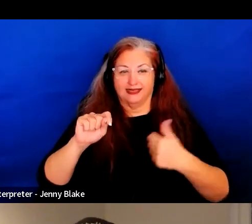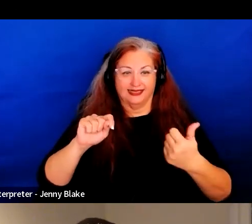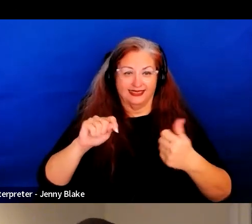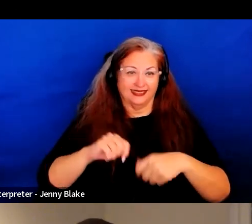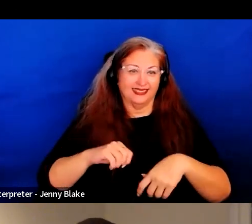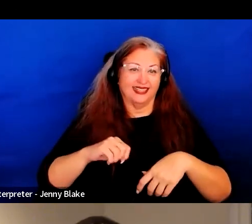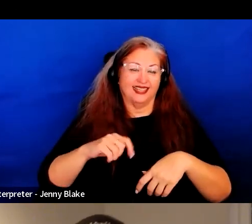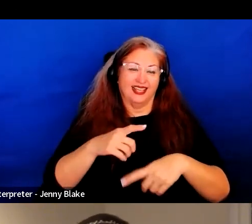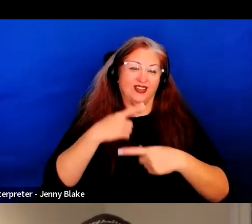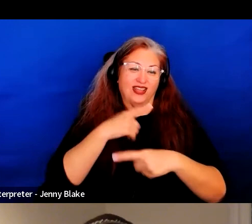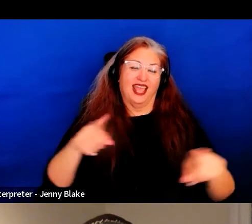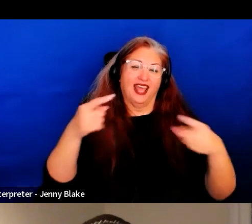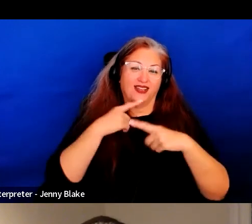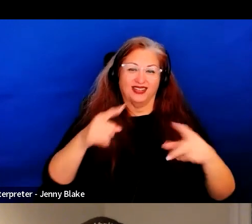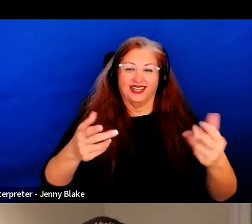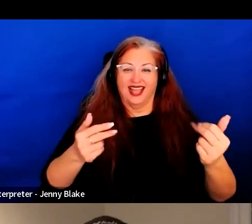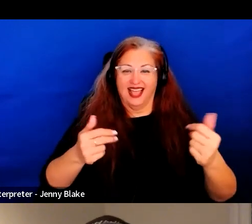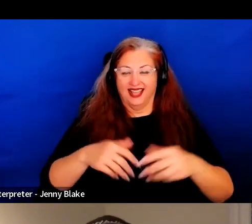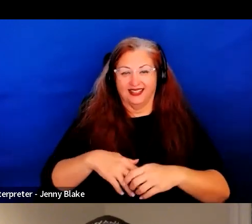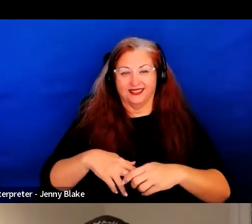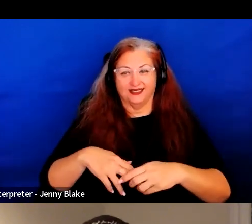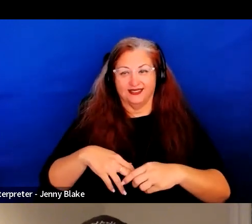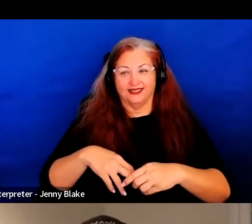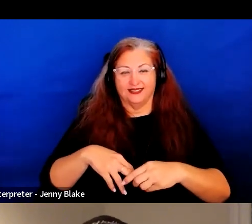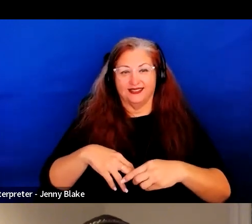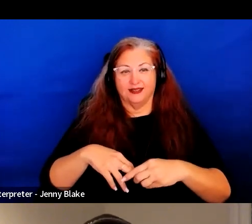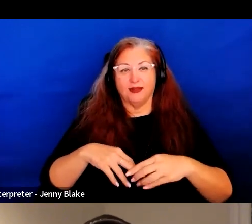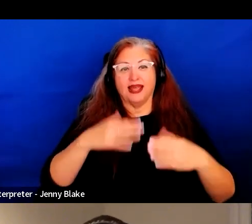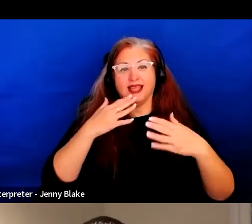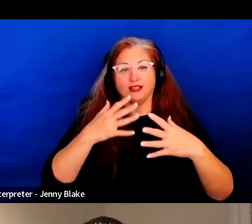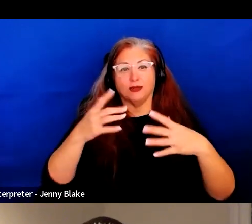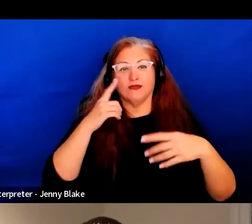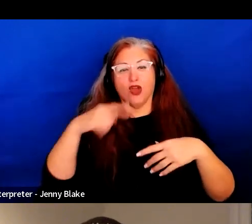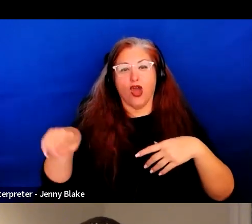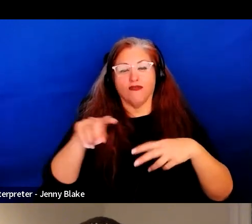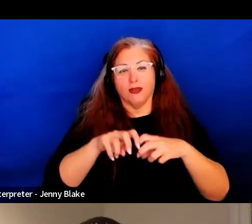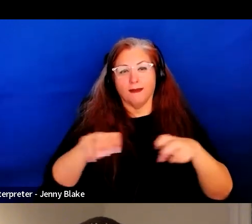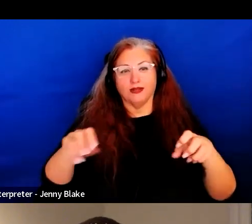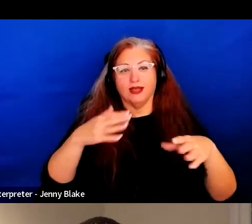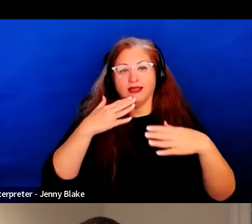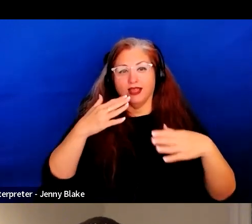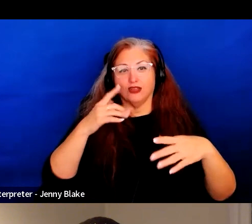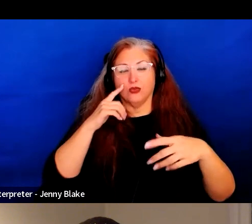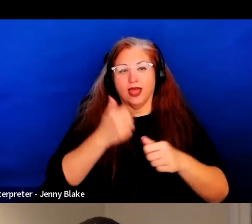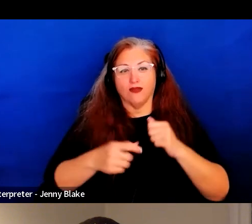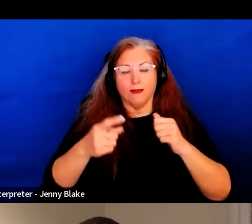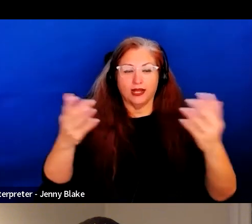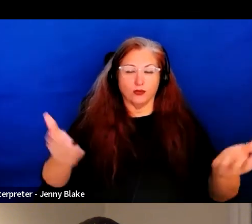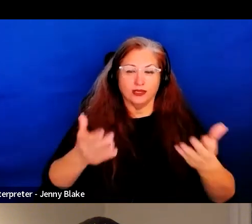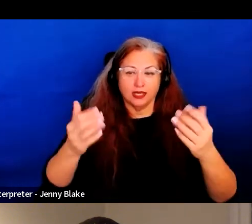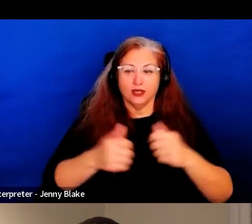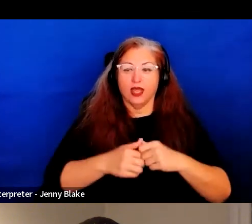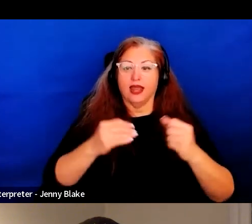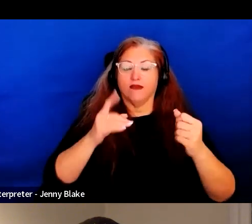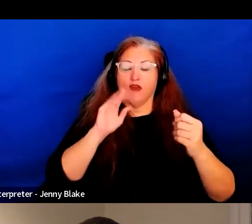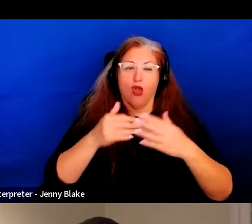broadcasters, but that declaration, we're going to rethink that strategy. But thank you so much to all our panelists. Thank you to everyone who's here, and